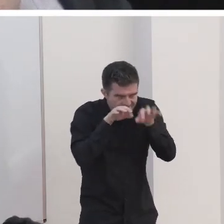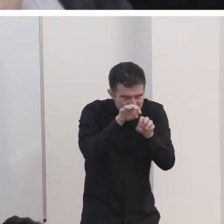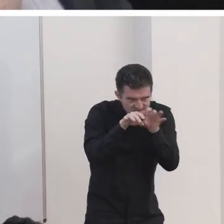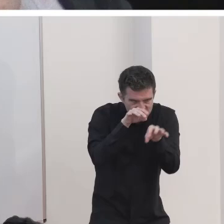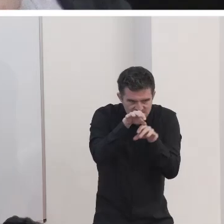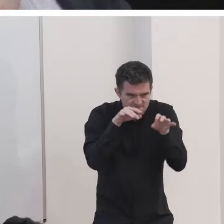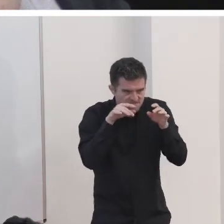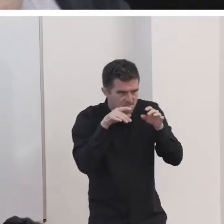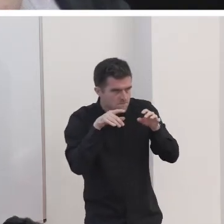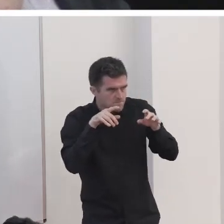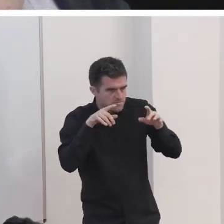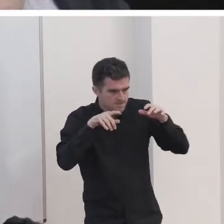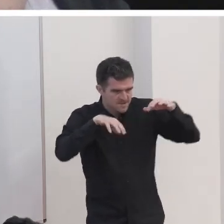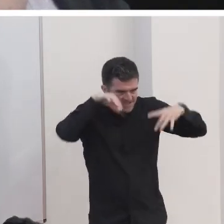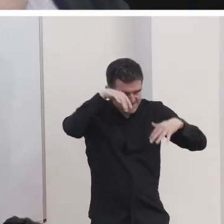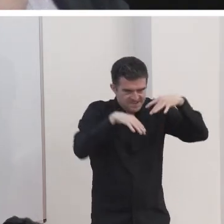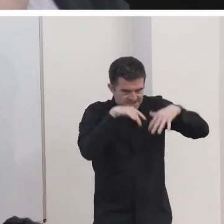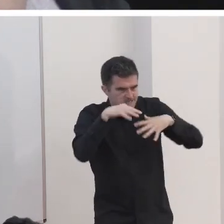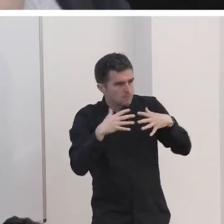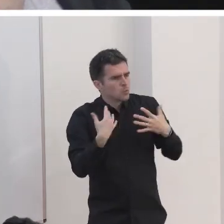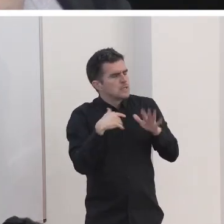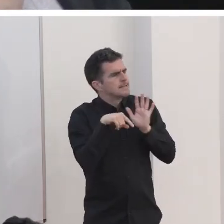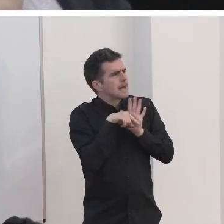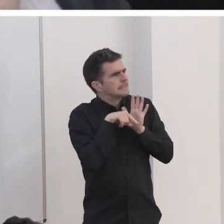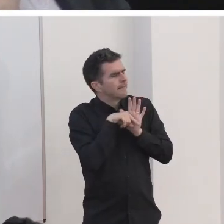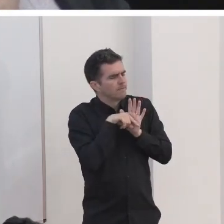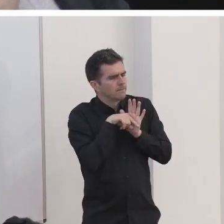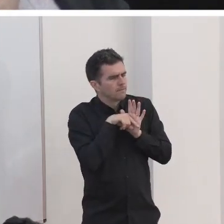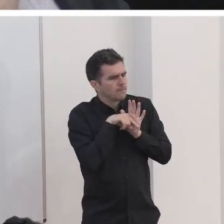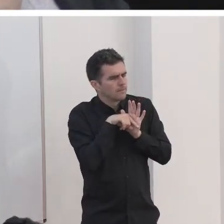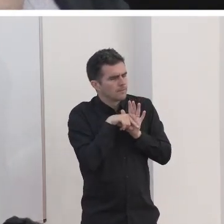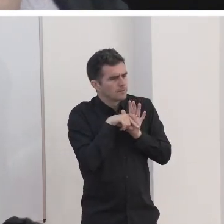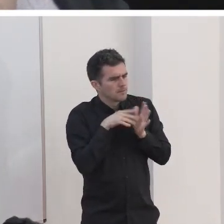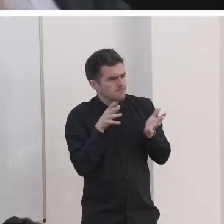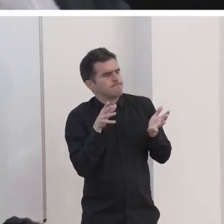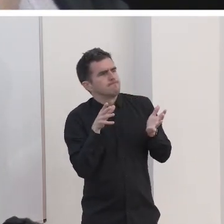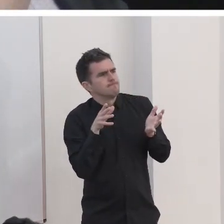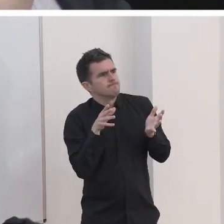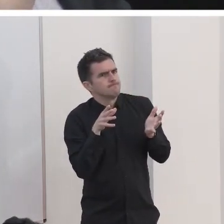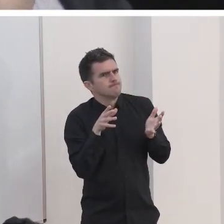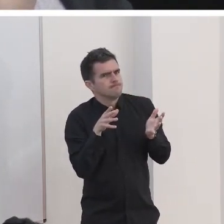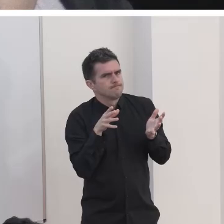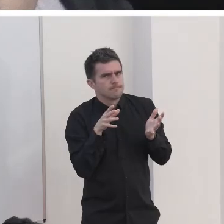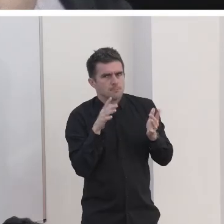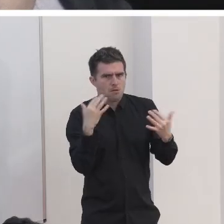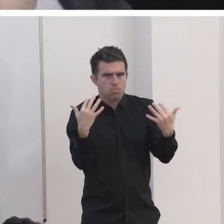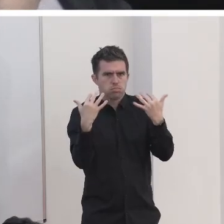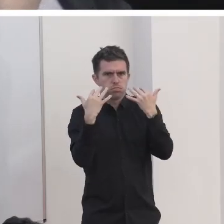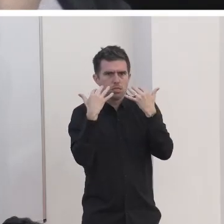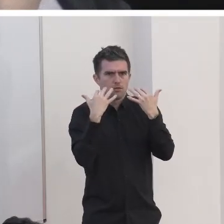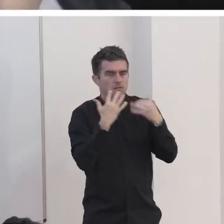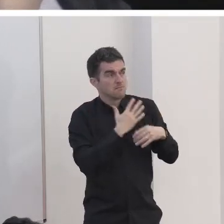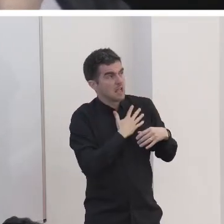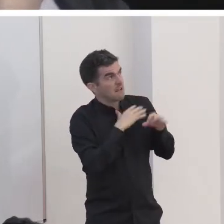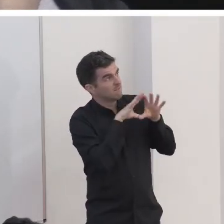then there is no way you can be able to overcome future challenges or whatever barriers